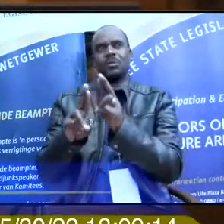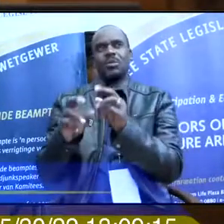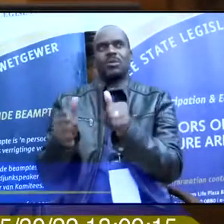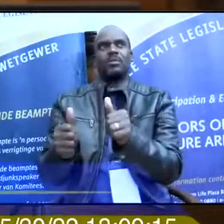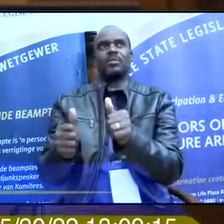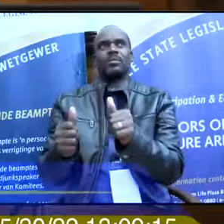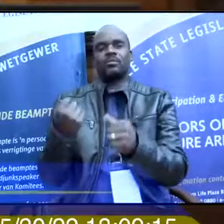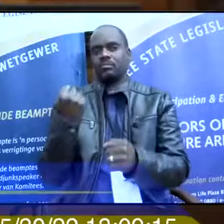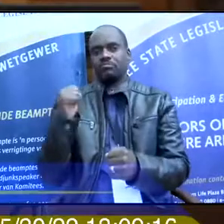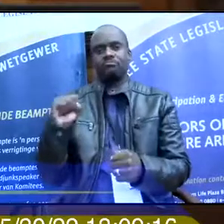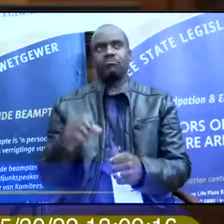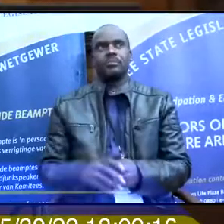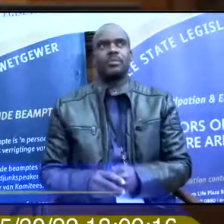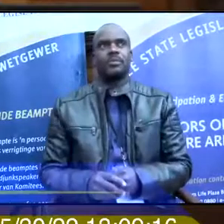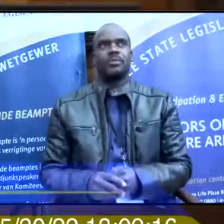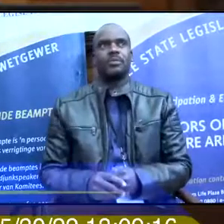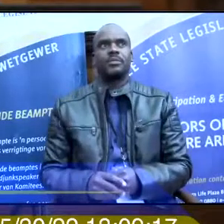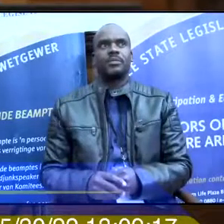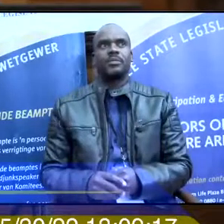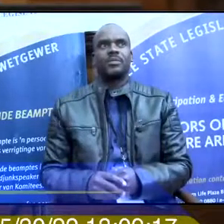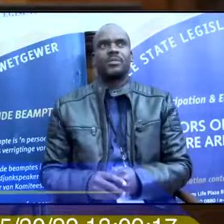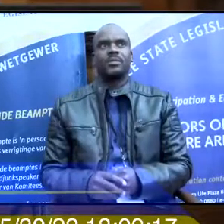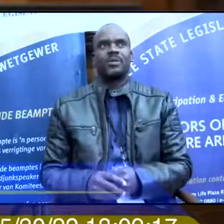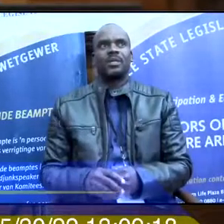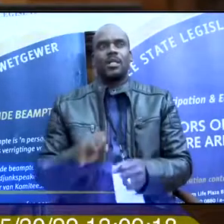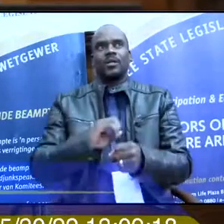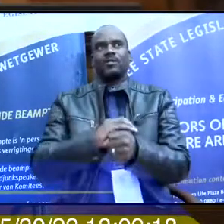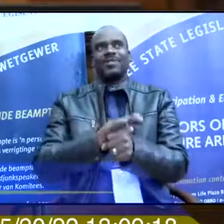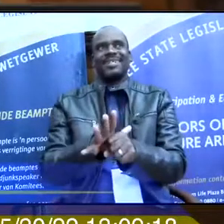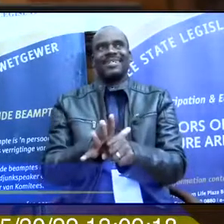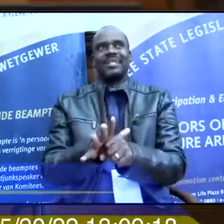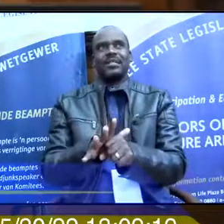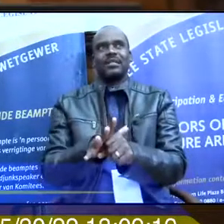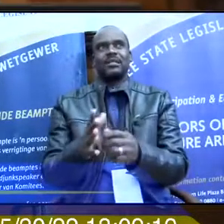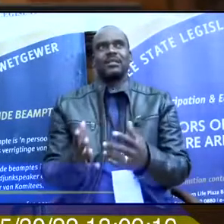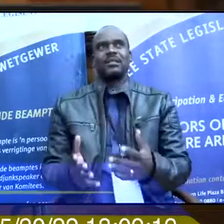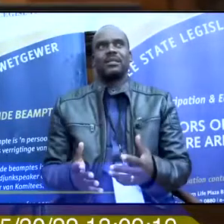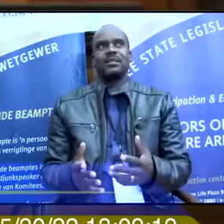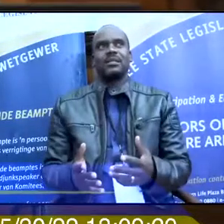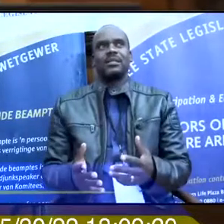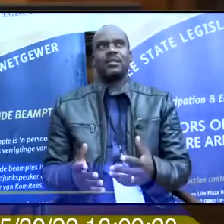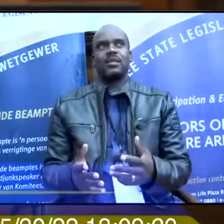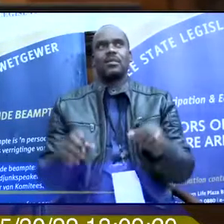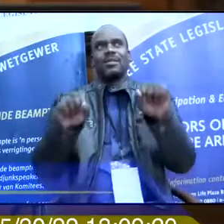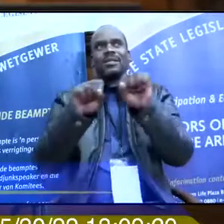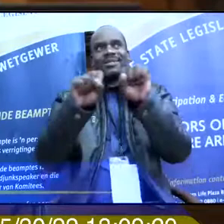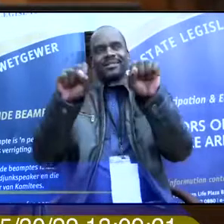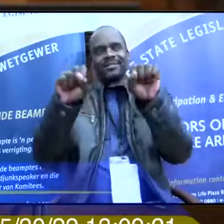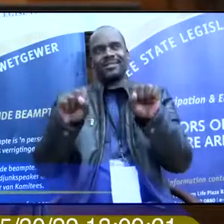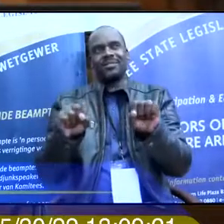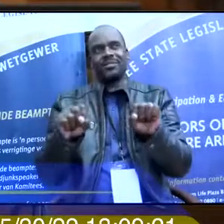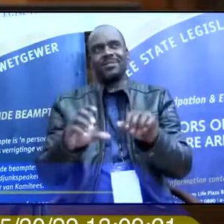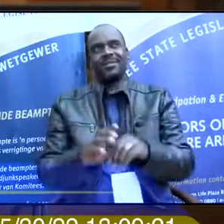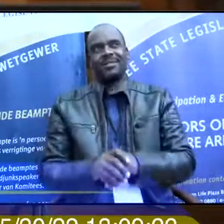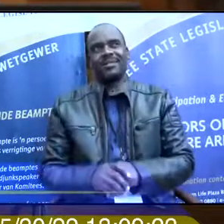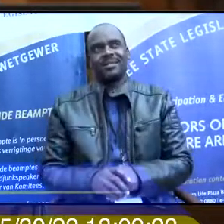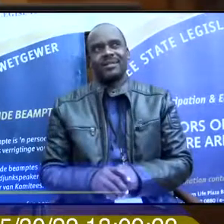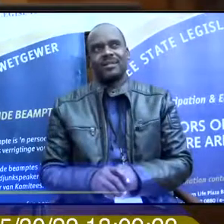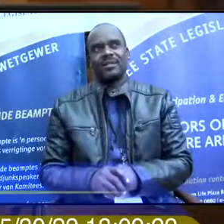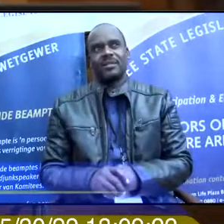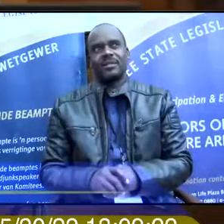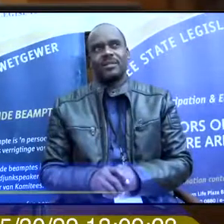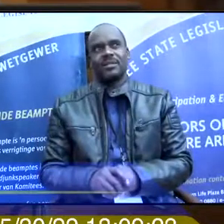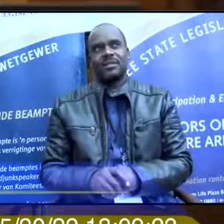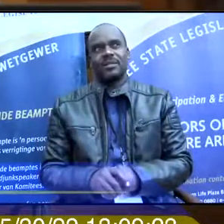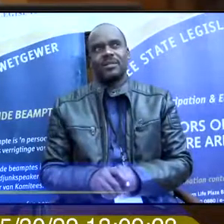threat covet 19 demonstrated how weak our health system is it